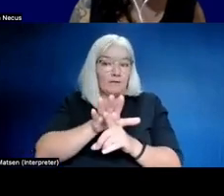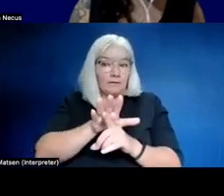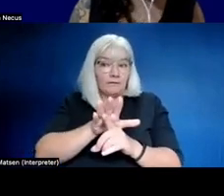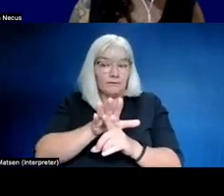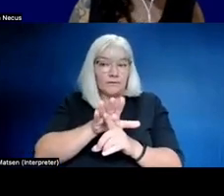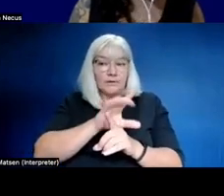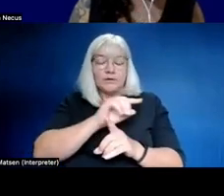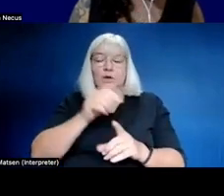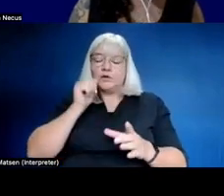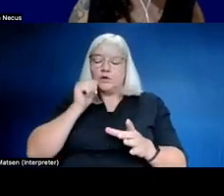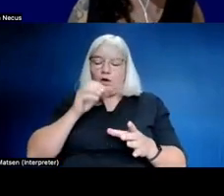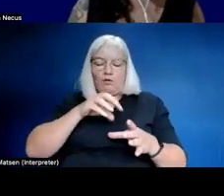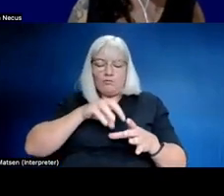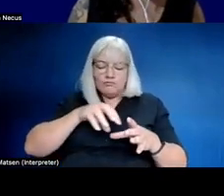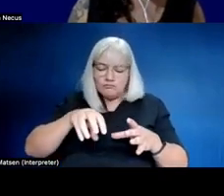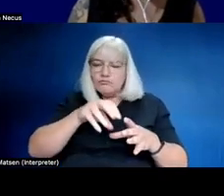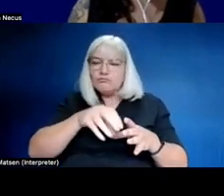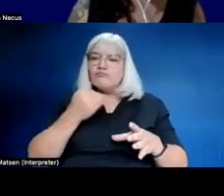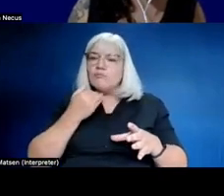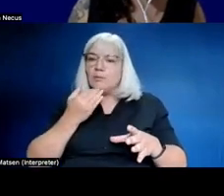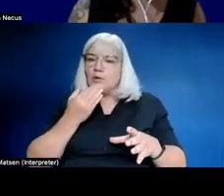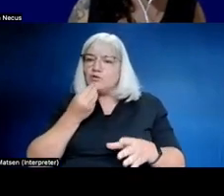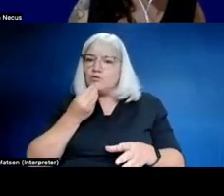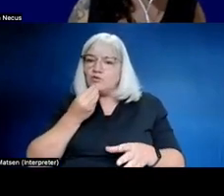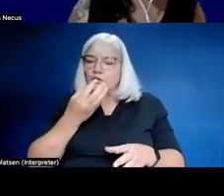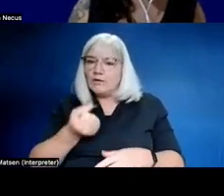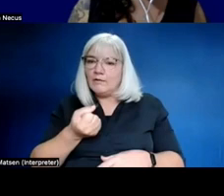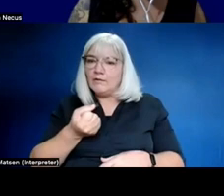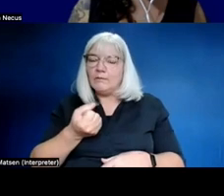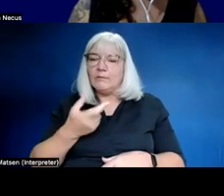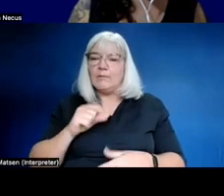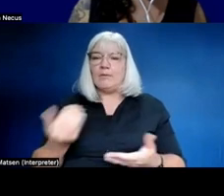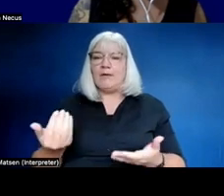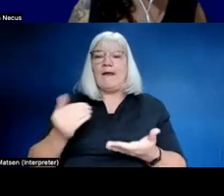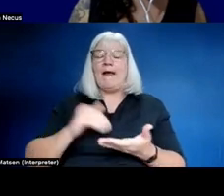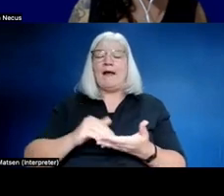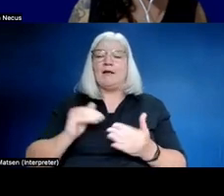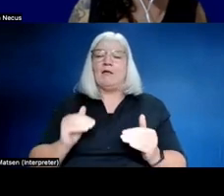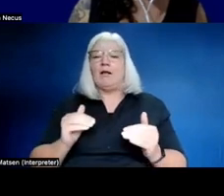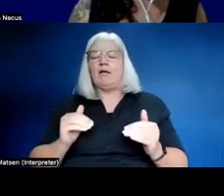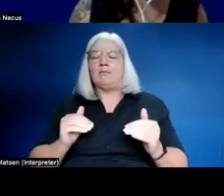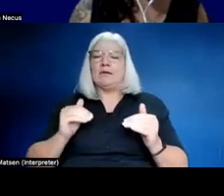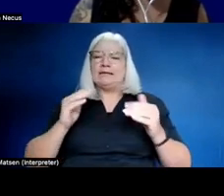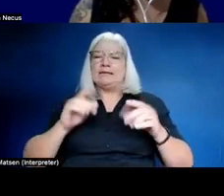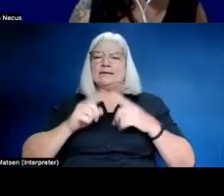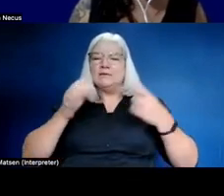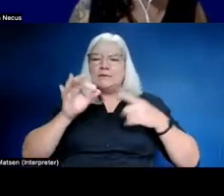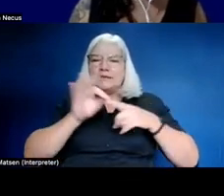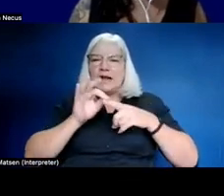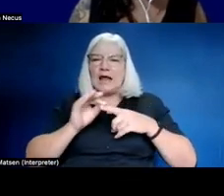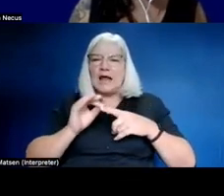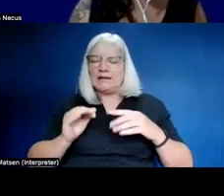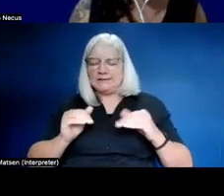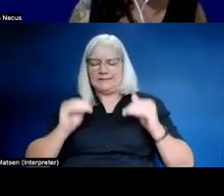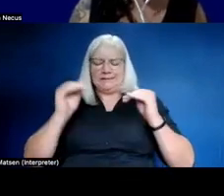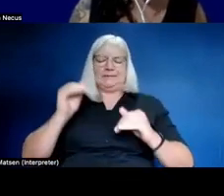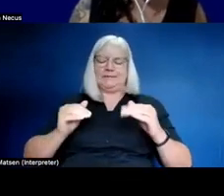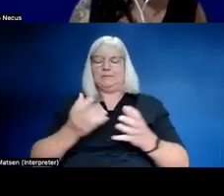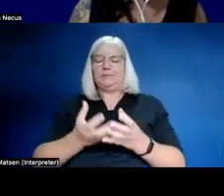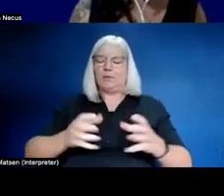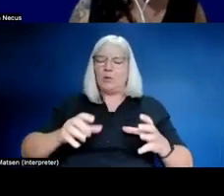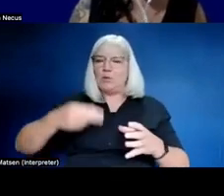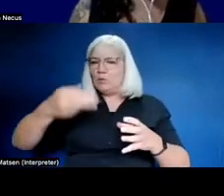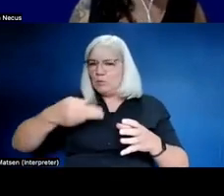more aware of how much is there. We might introduce some high contrast utensils. And we're going to work with the occupational therapist and